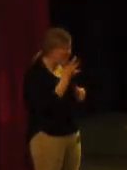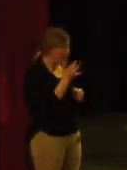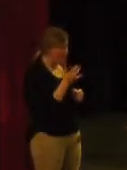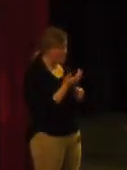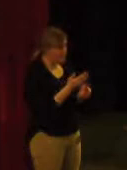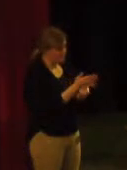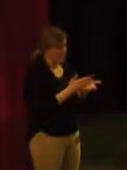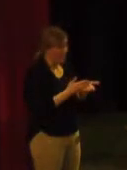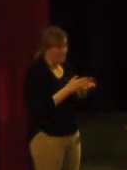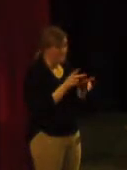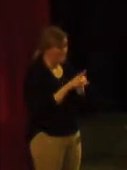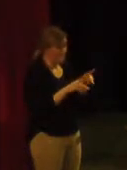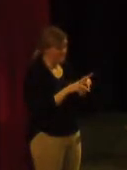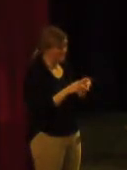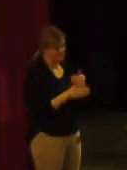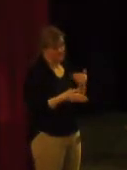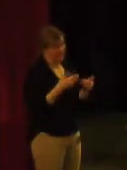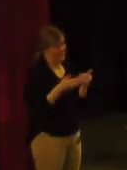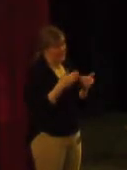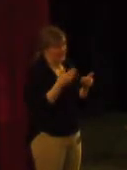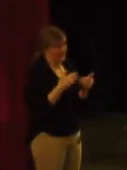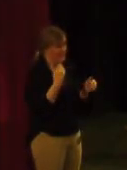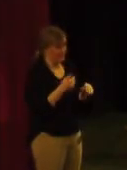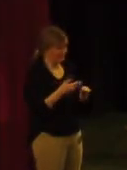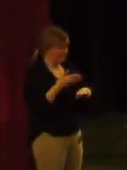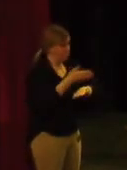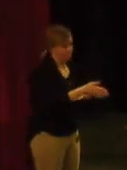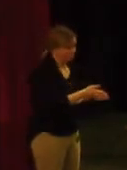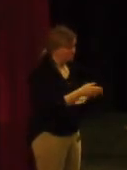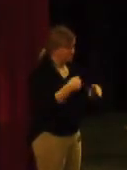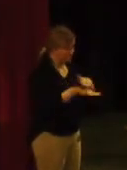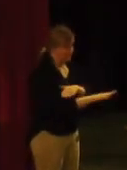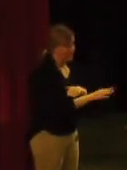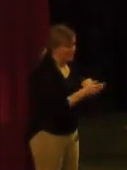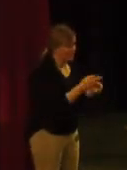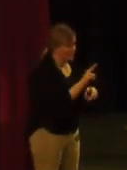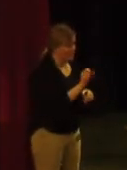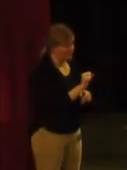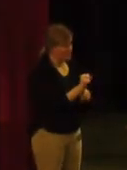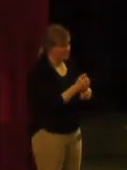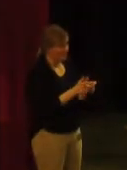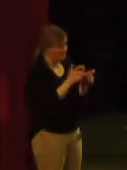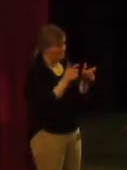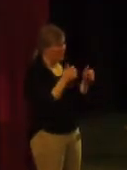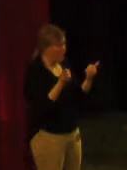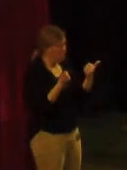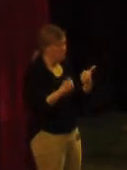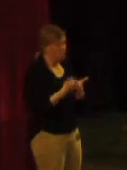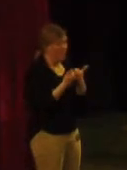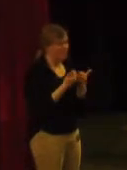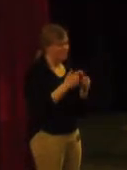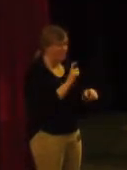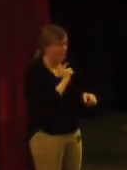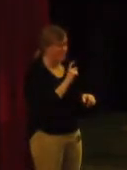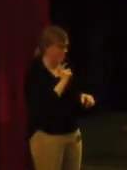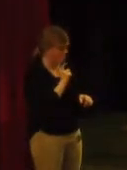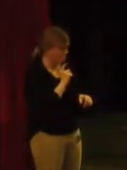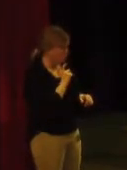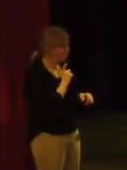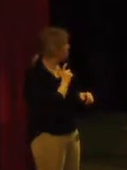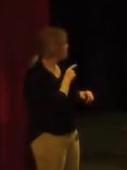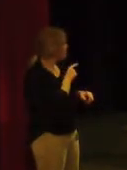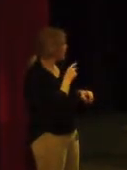cross. There's not much challenge at all. Obviously, the big challenge is getting past the Border Patrol. They patrol this area constantly. They